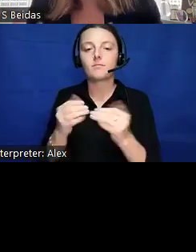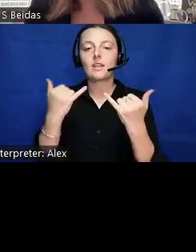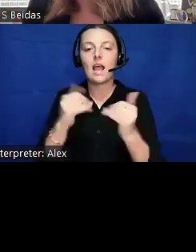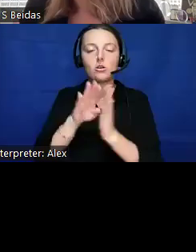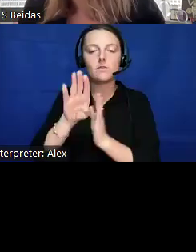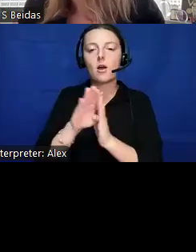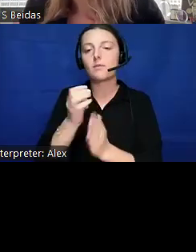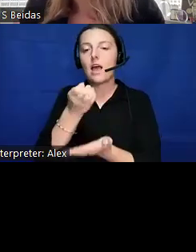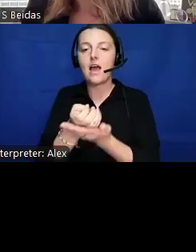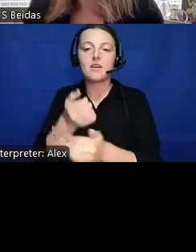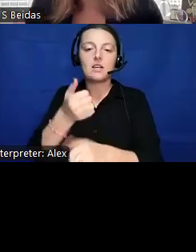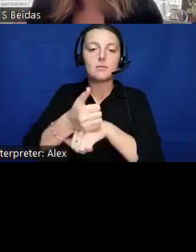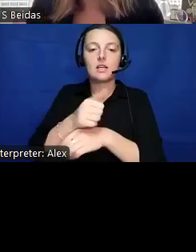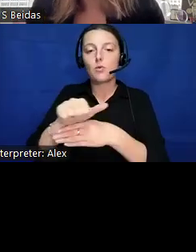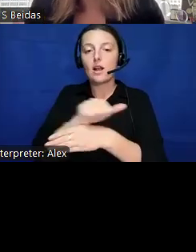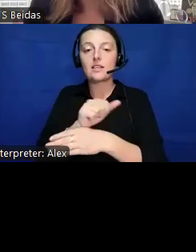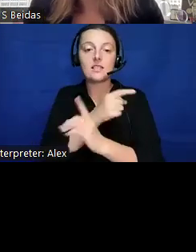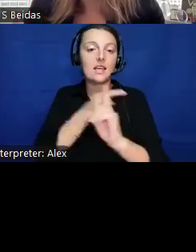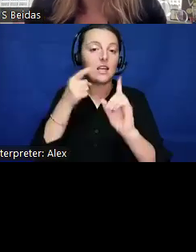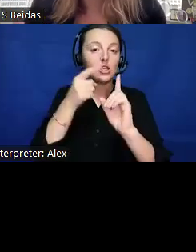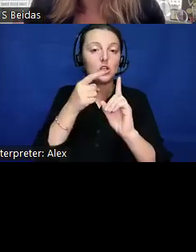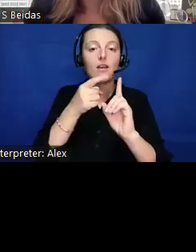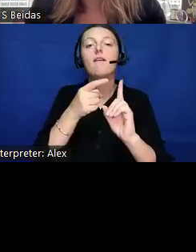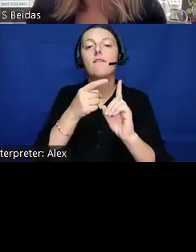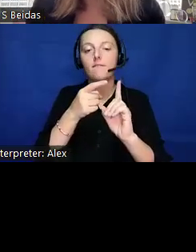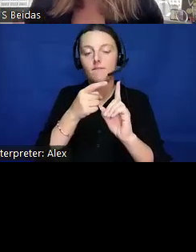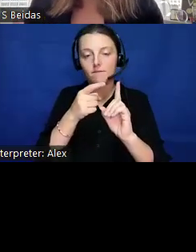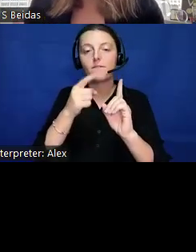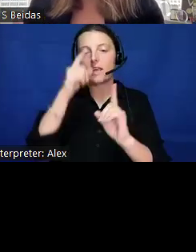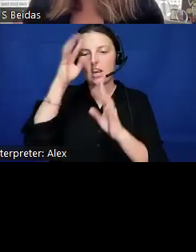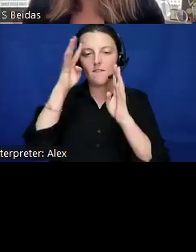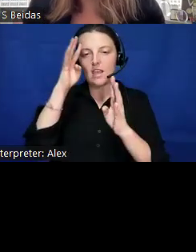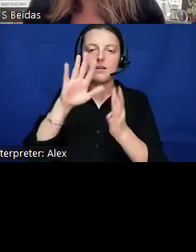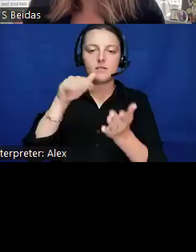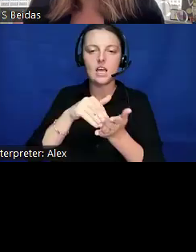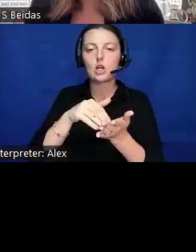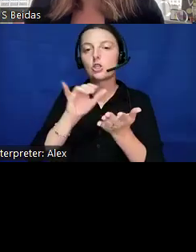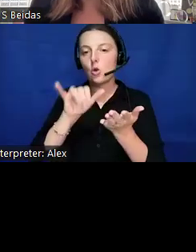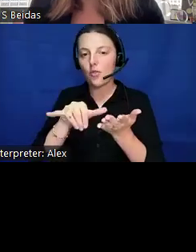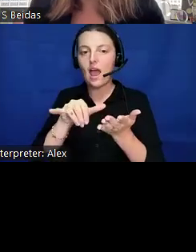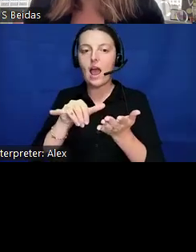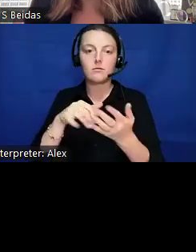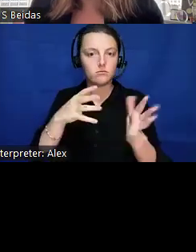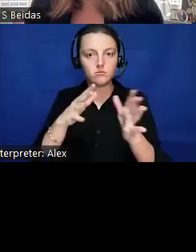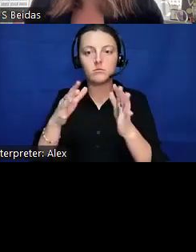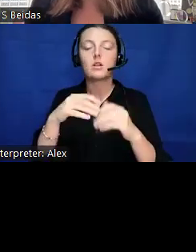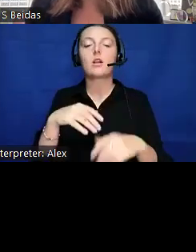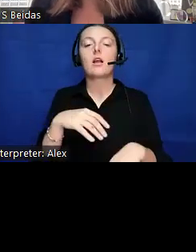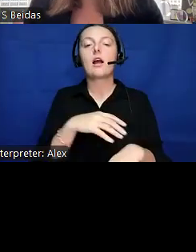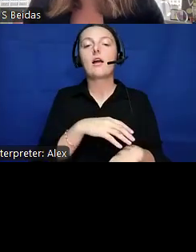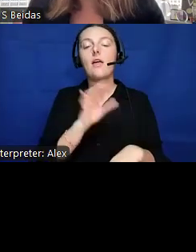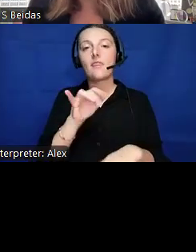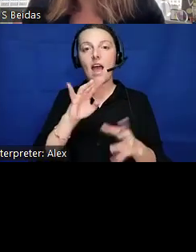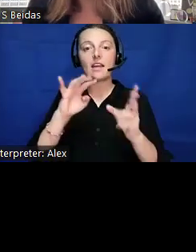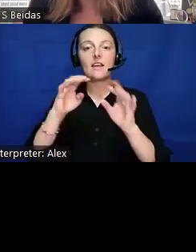up being kind of the backbone of my K23, which I'll share a little bit more about in a moment. And that evolved as we learned